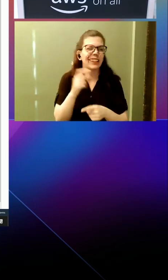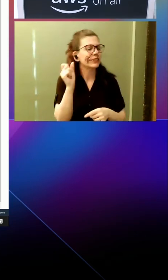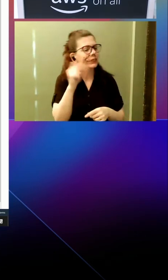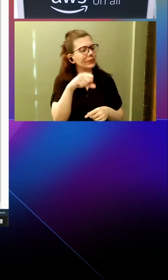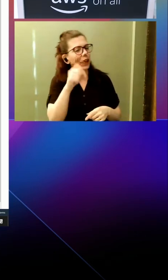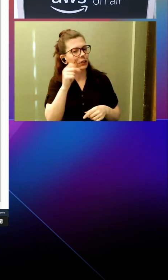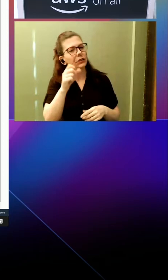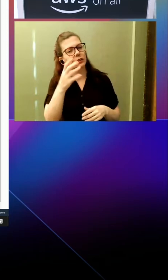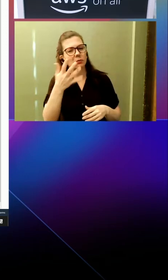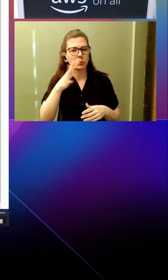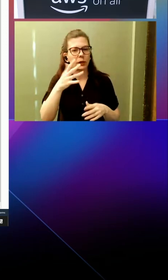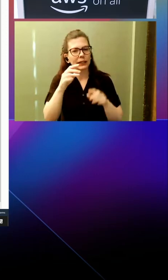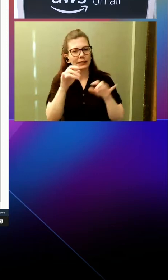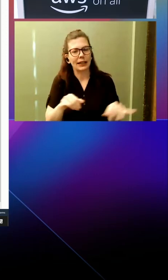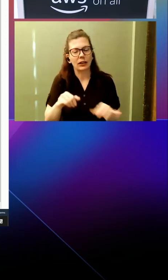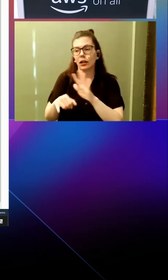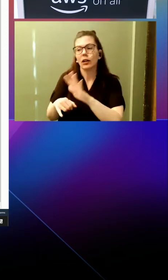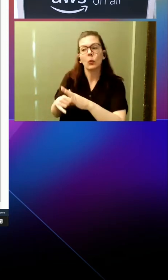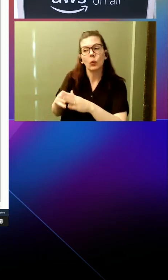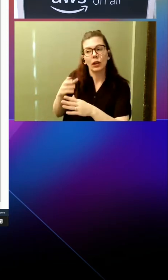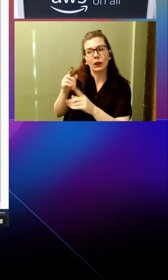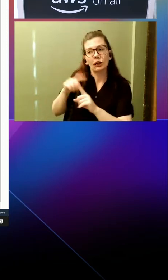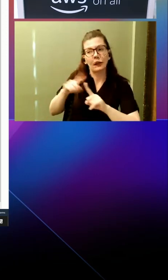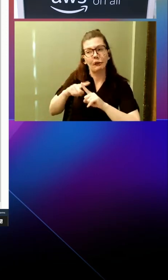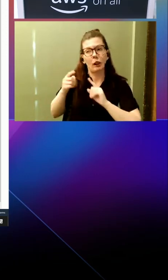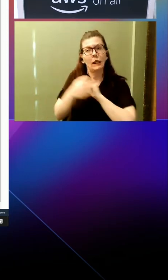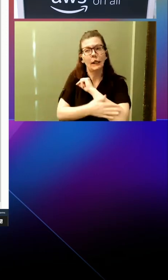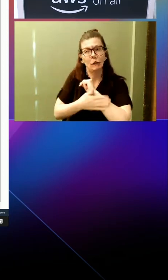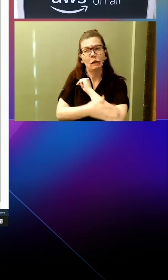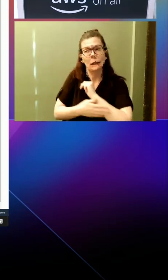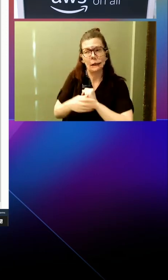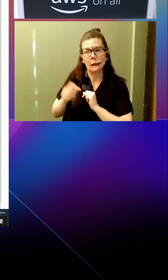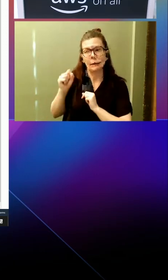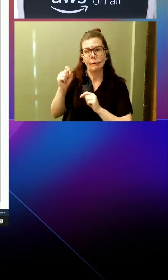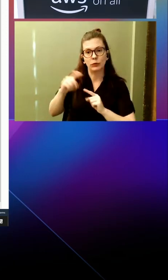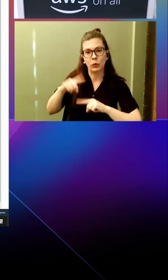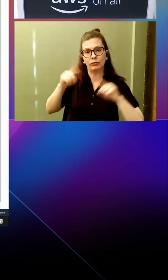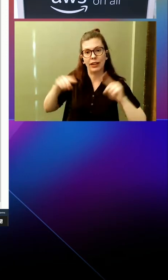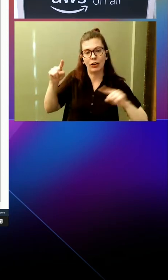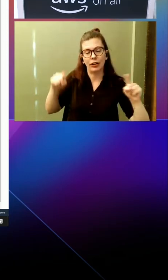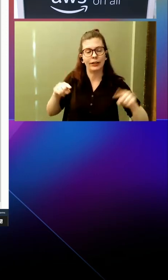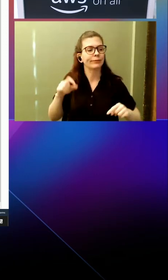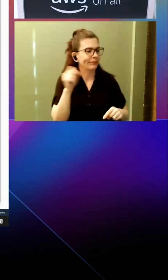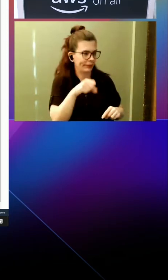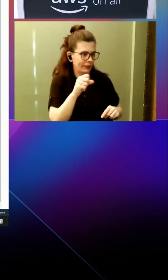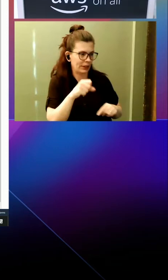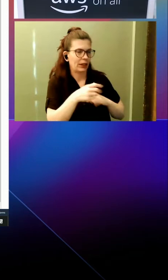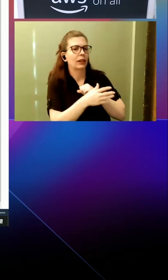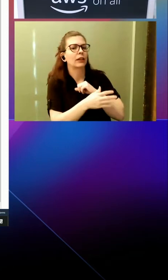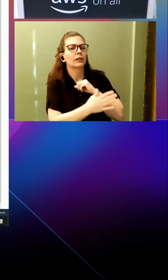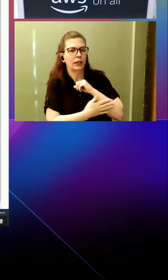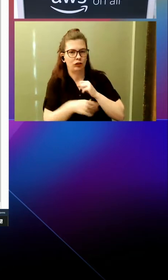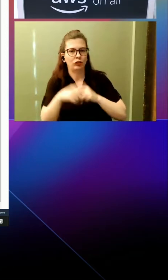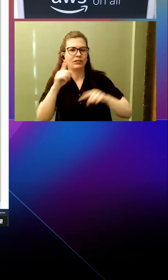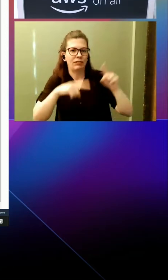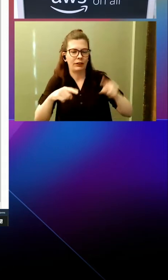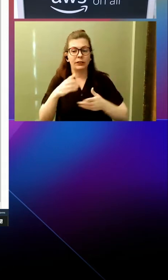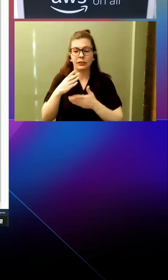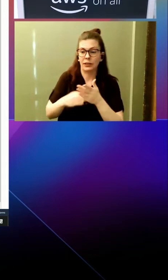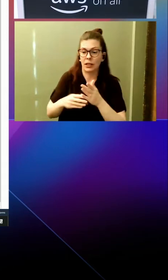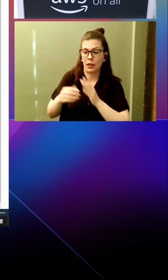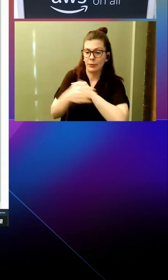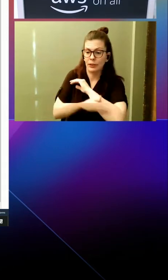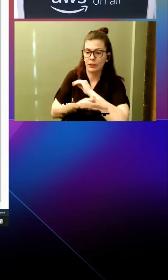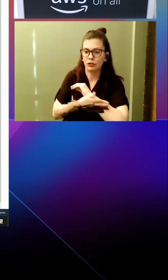You'd go be surprised they're different from country to country. Well, country to country, and certain countries have, like if you go